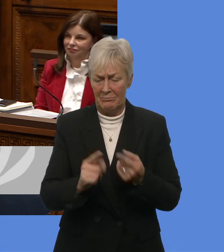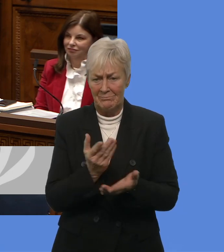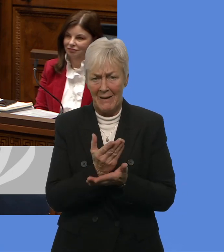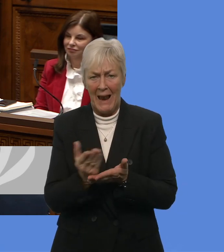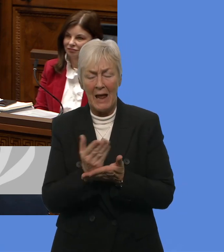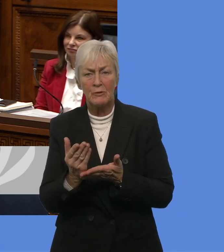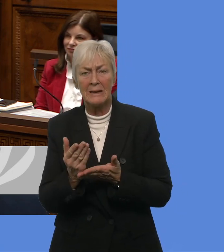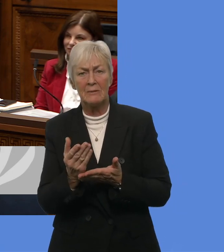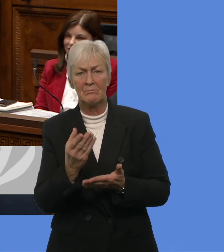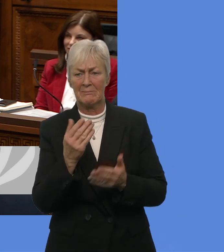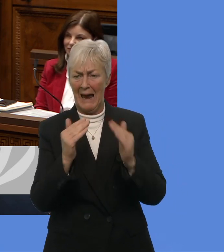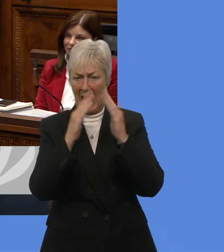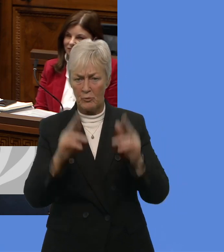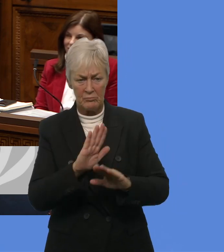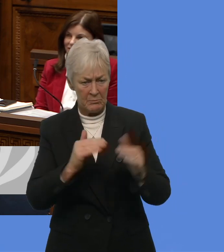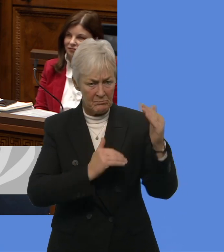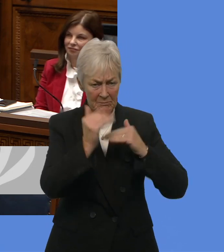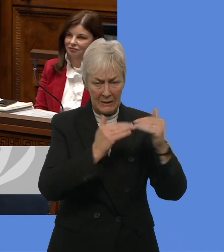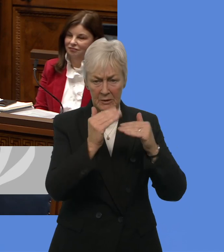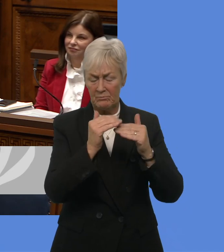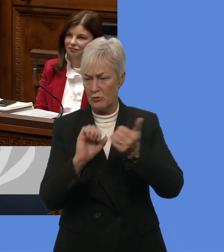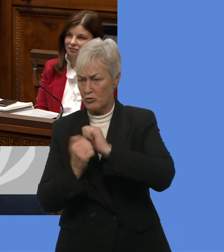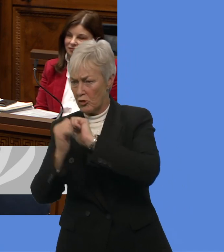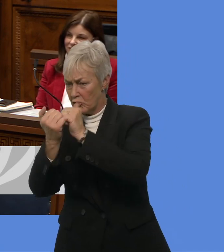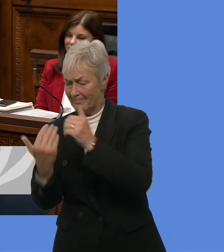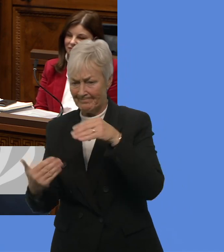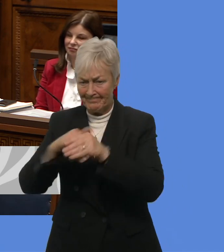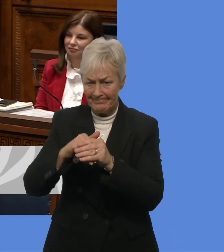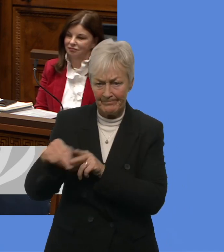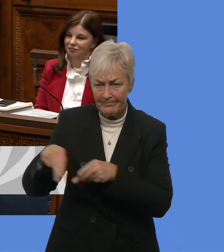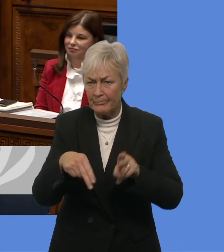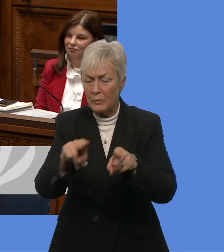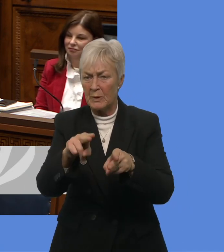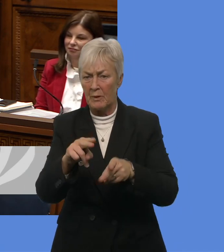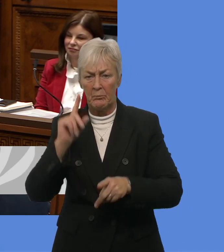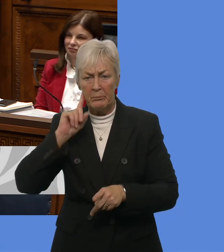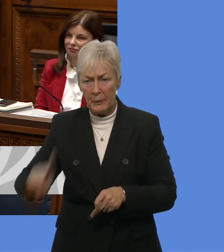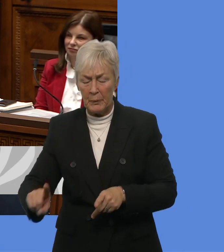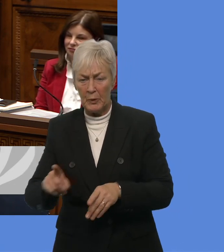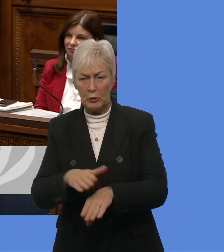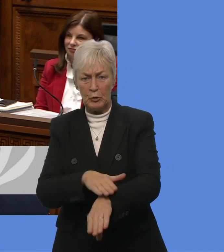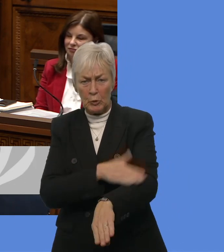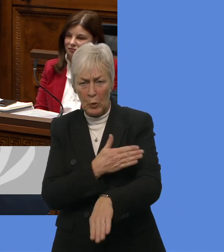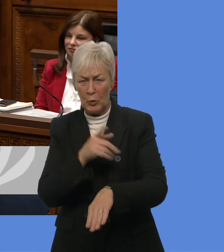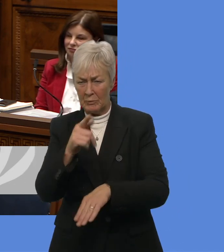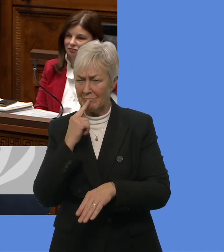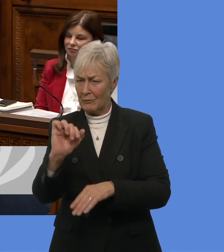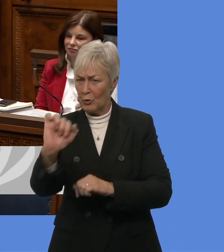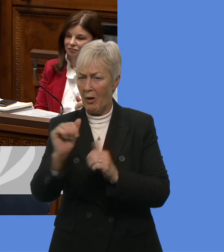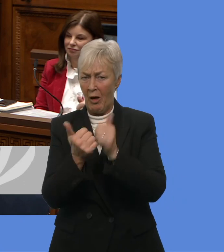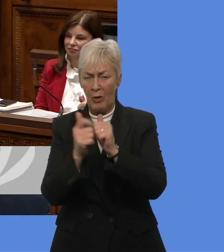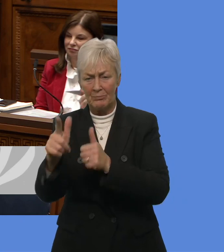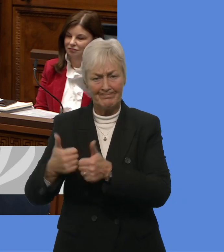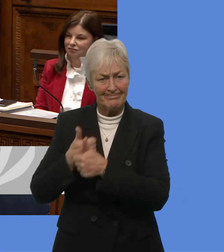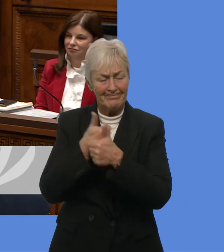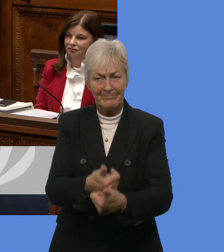in the sense that houses are not being built. Major infrastructure developments in this region are being completely slowed down. You just said to your colleague that there needed to be practical action.